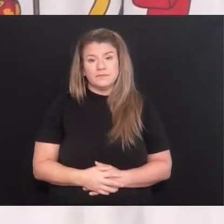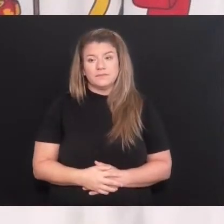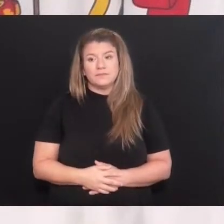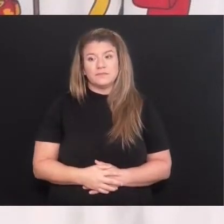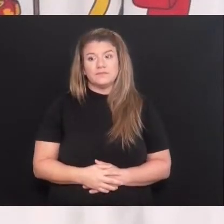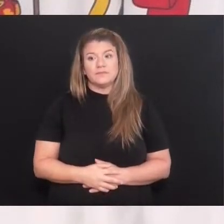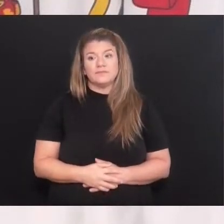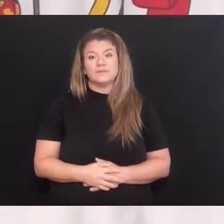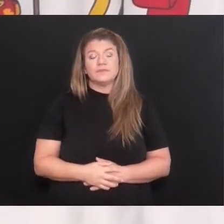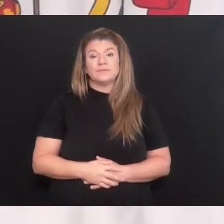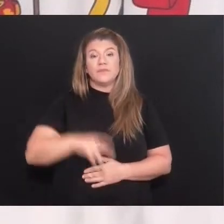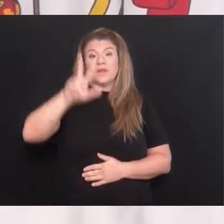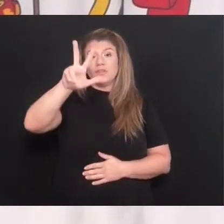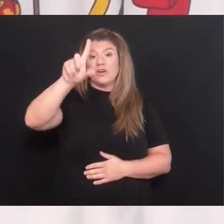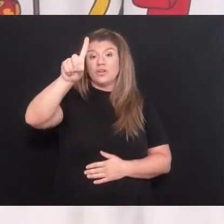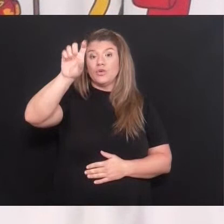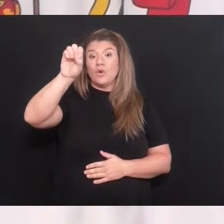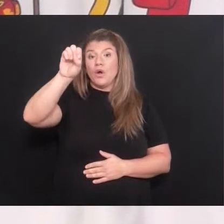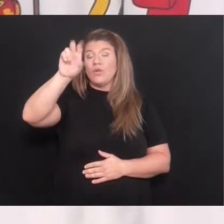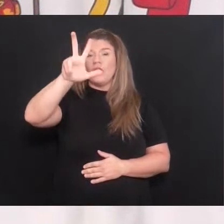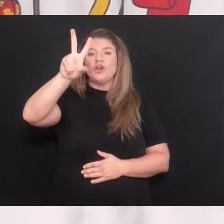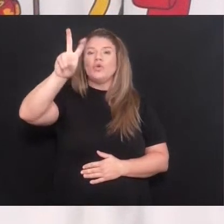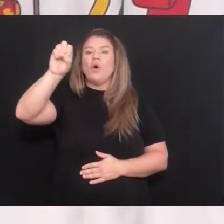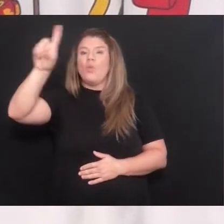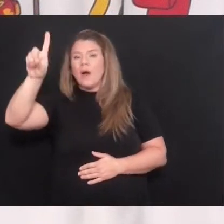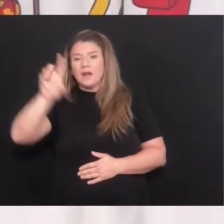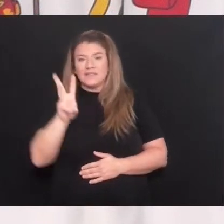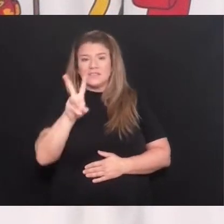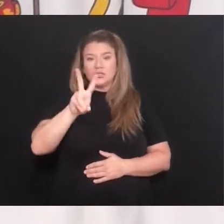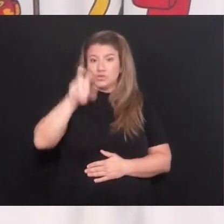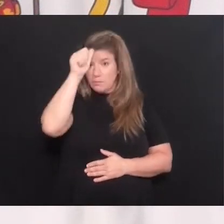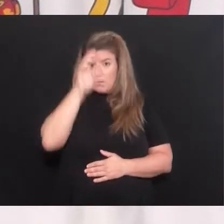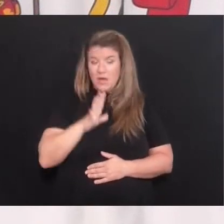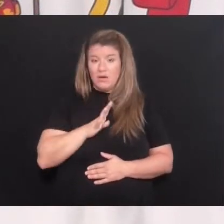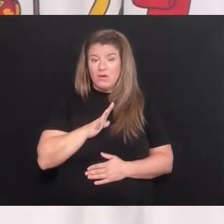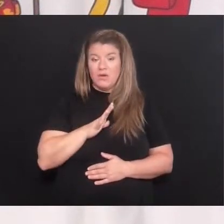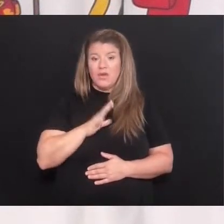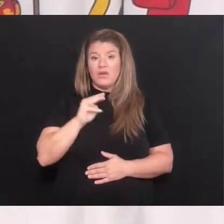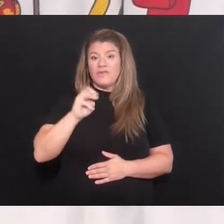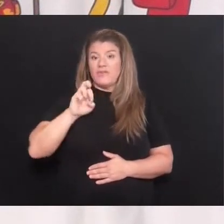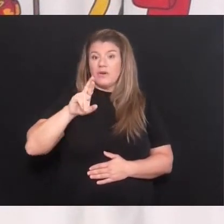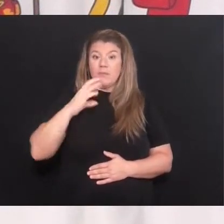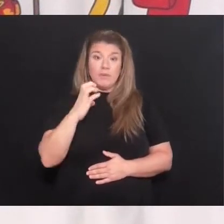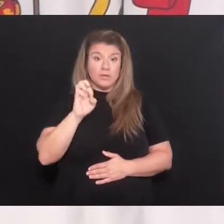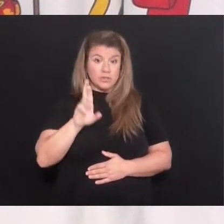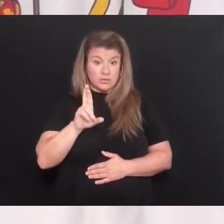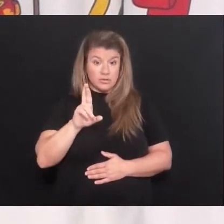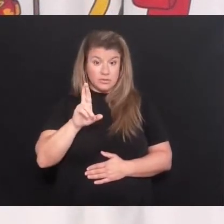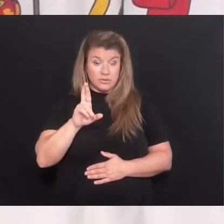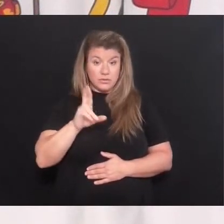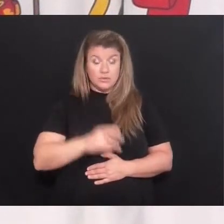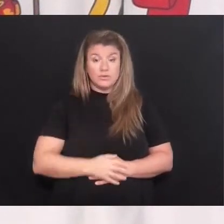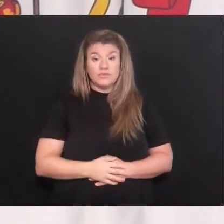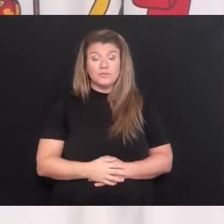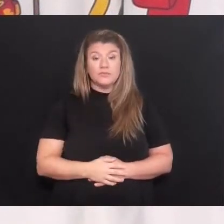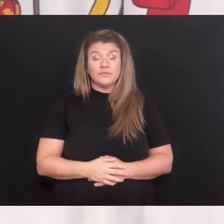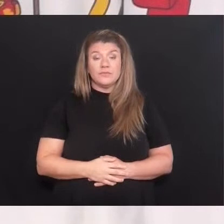The 3,201st death is a 62-year-old male from Mercer County.